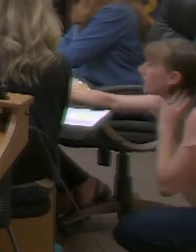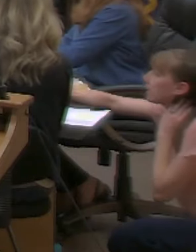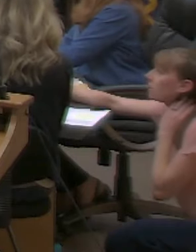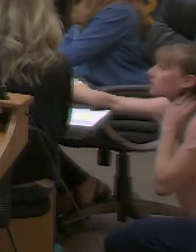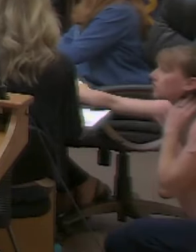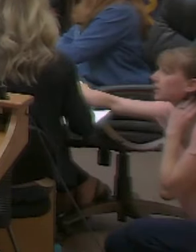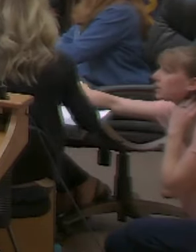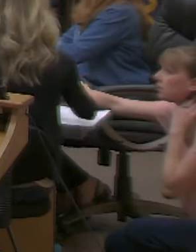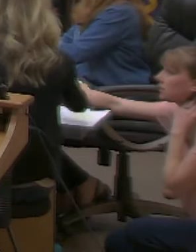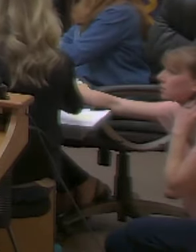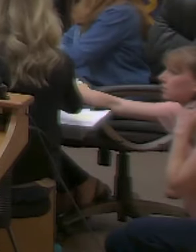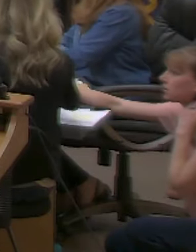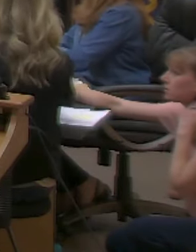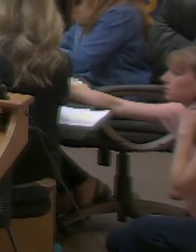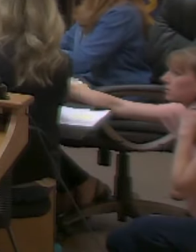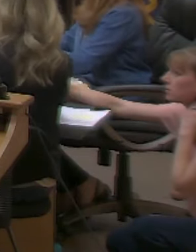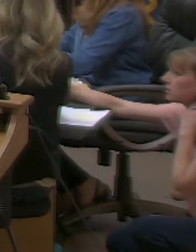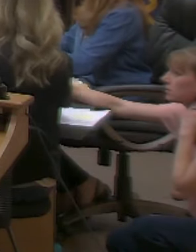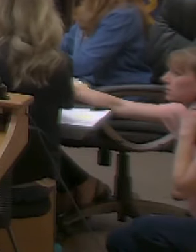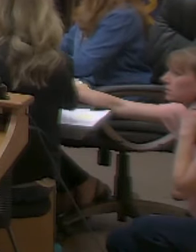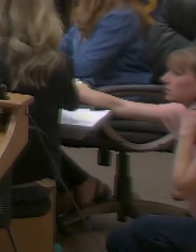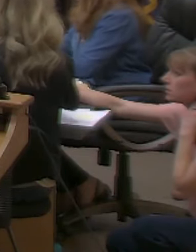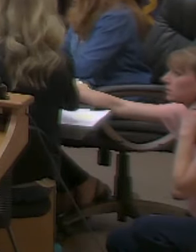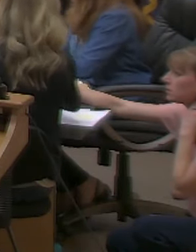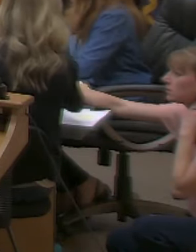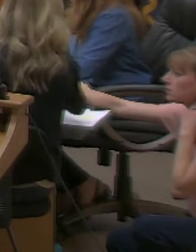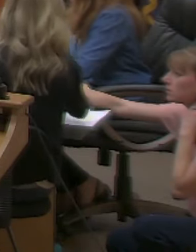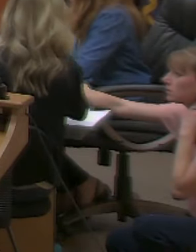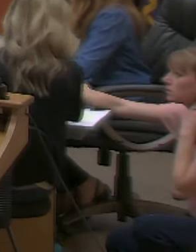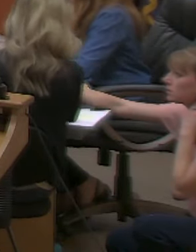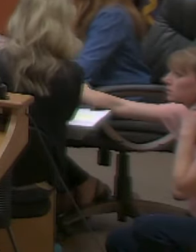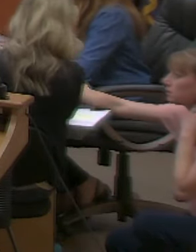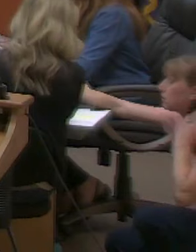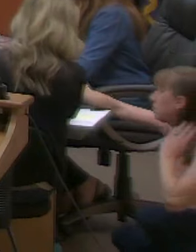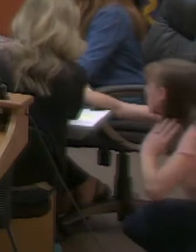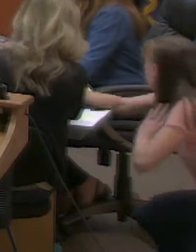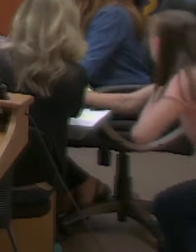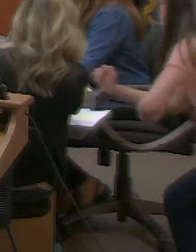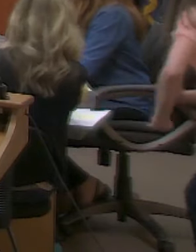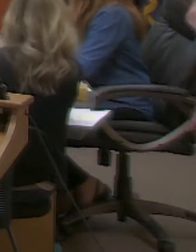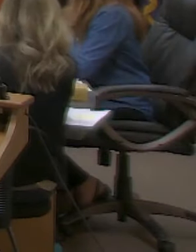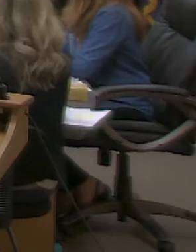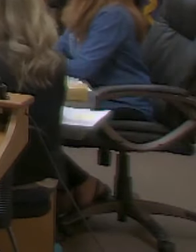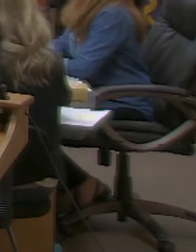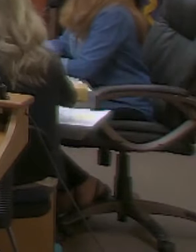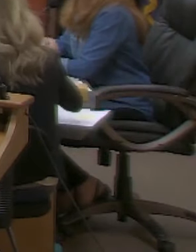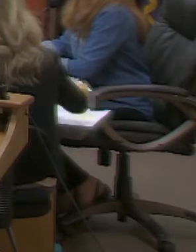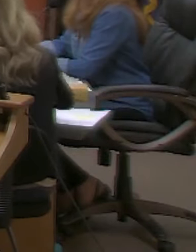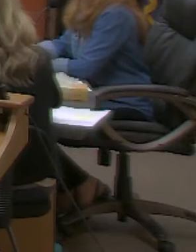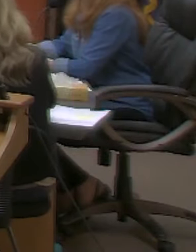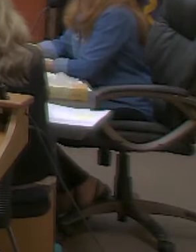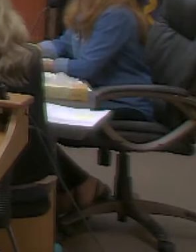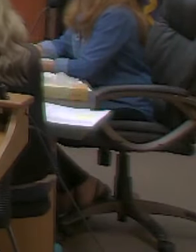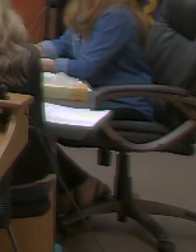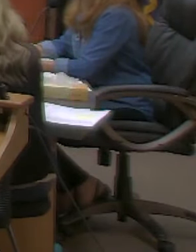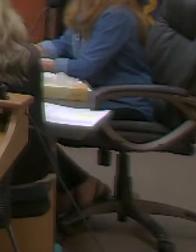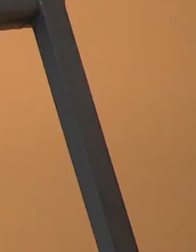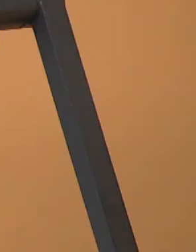I only have Lois. Good afternoon again, Mayor and